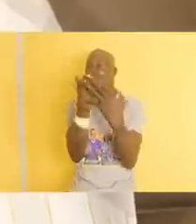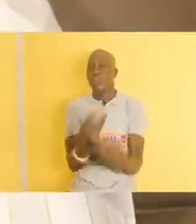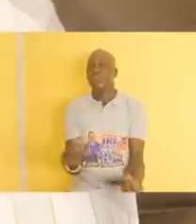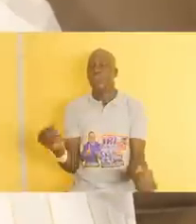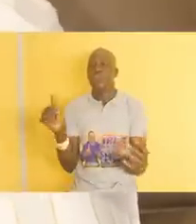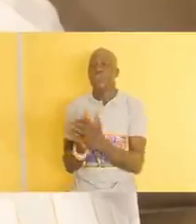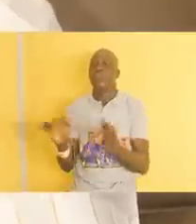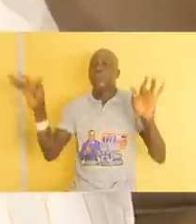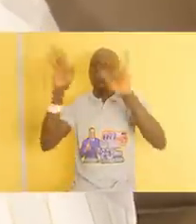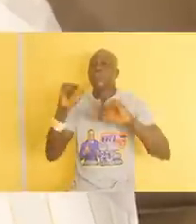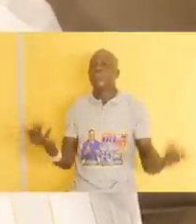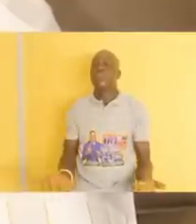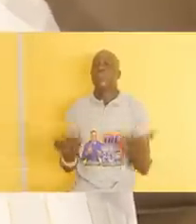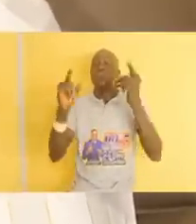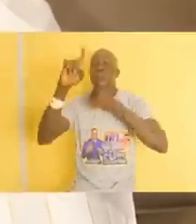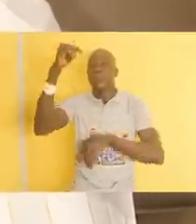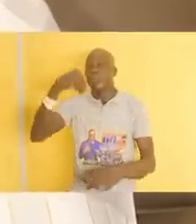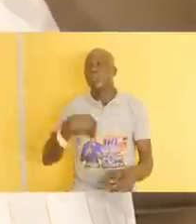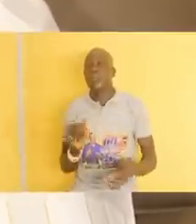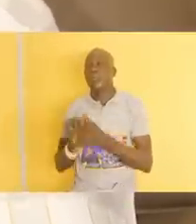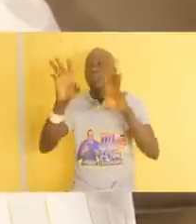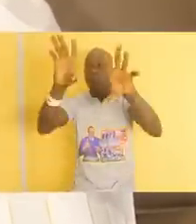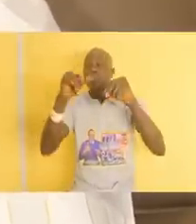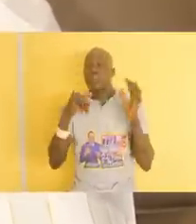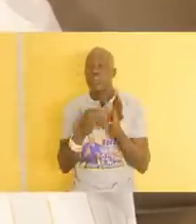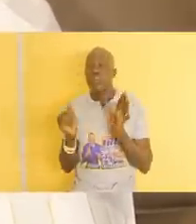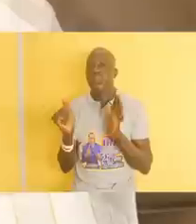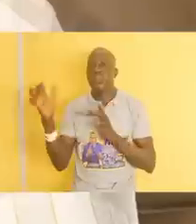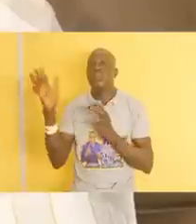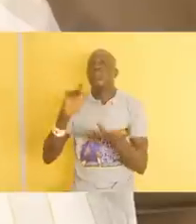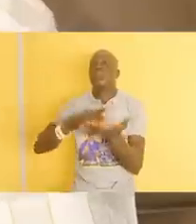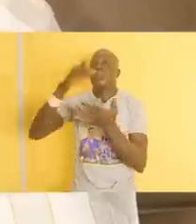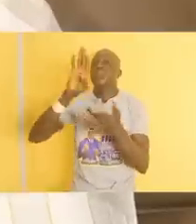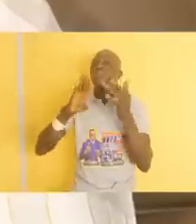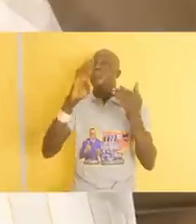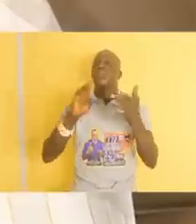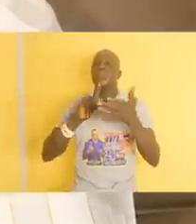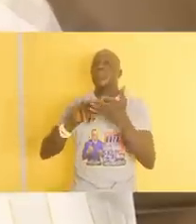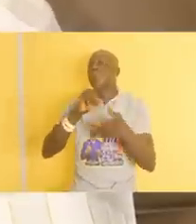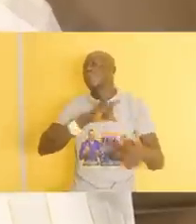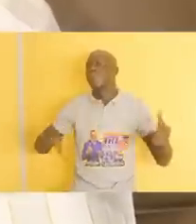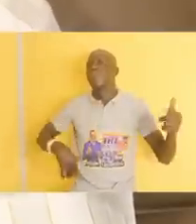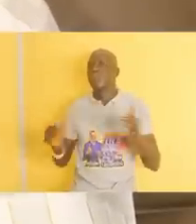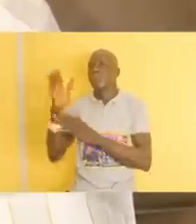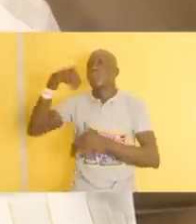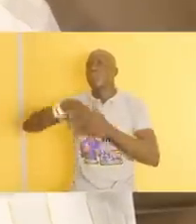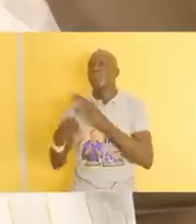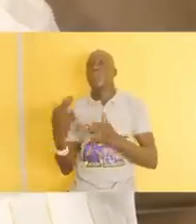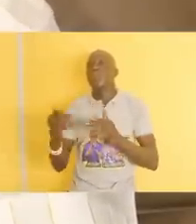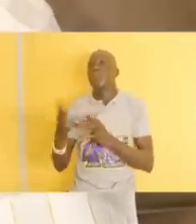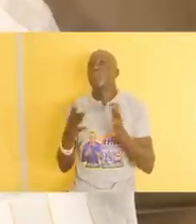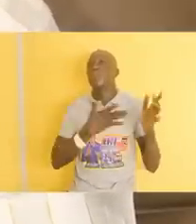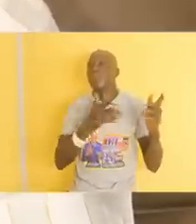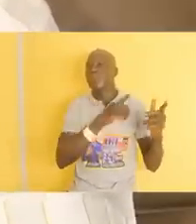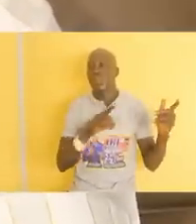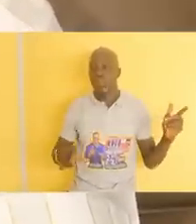Amen. I no dey for. Amen. For you. O ti ri gba. You have received it. Glory be to His holy name. In